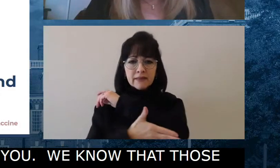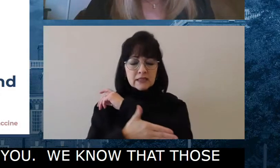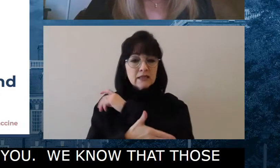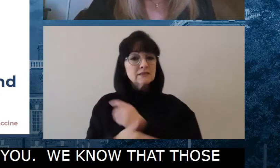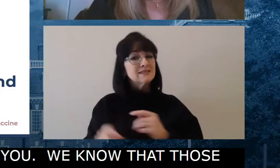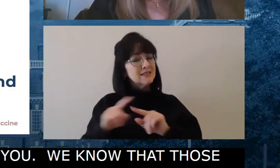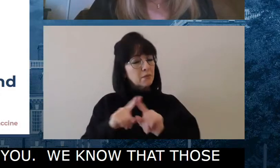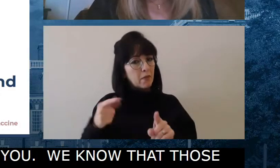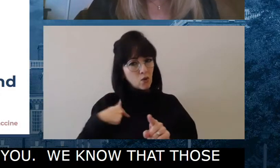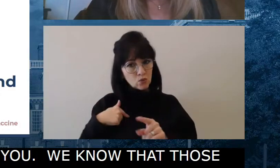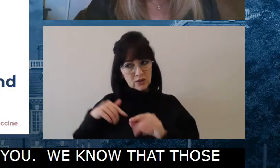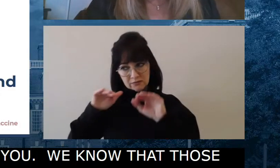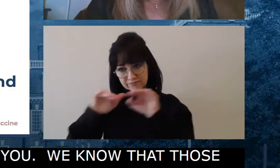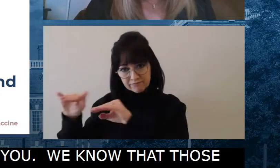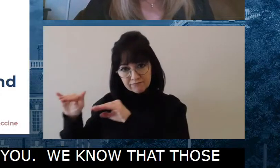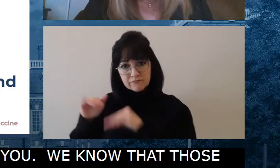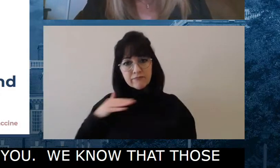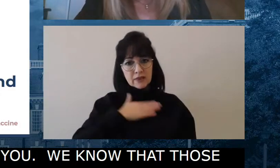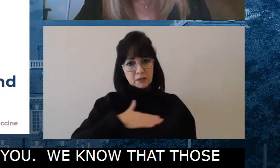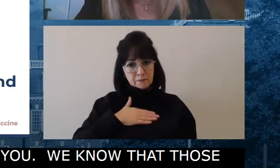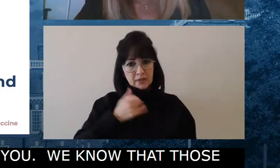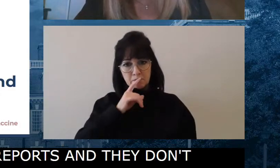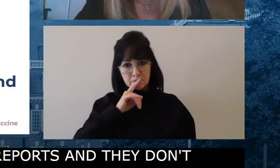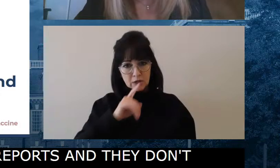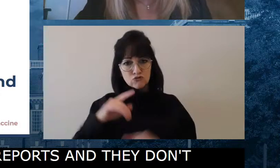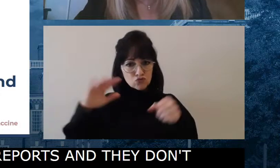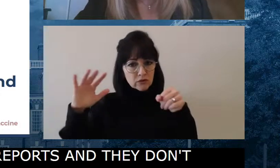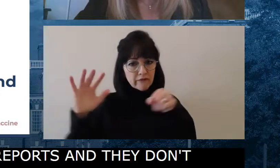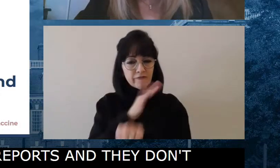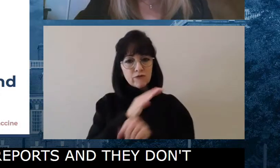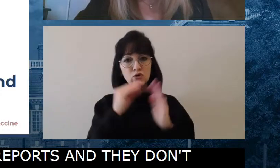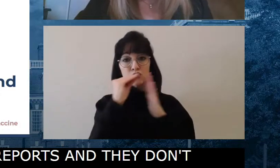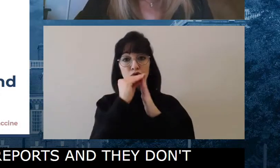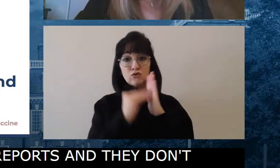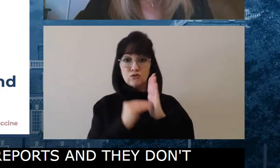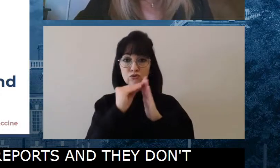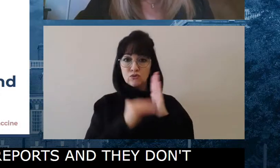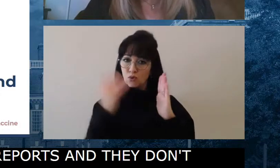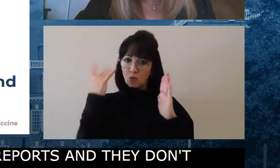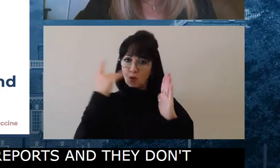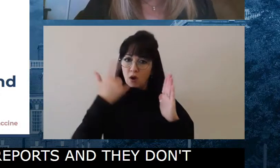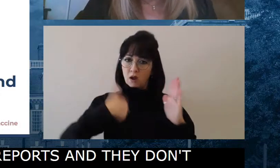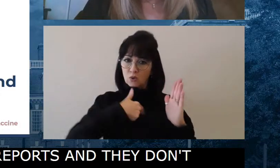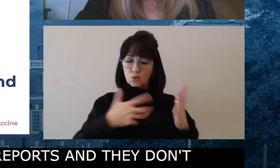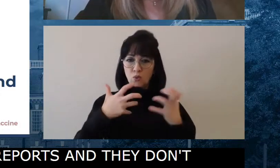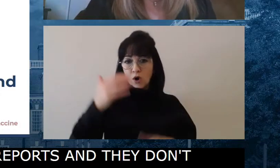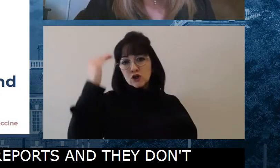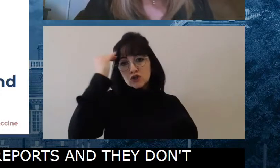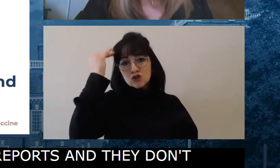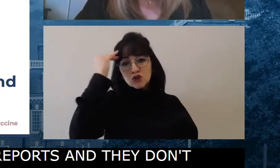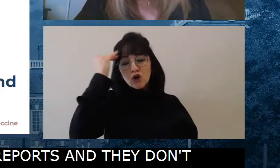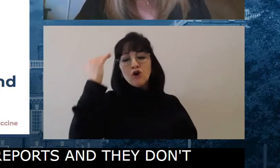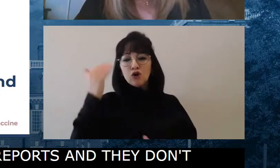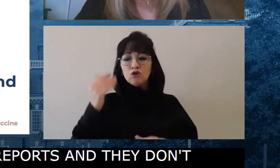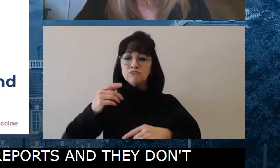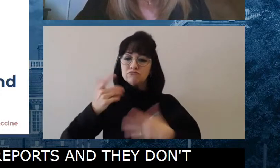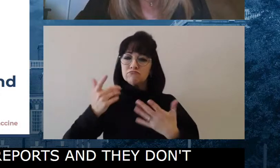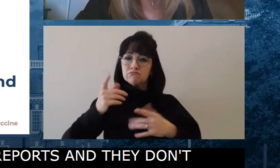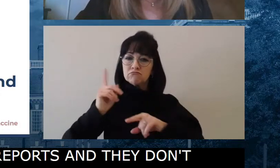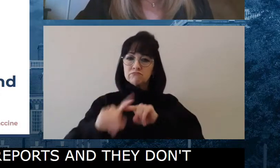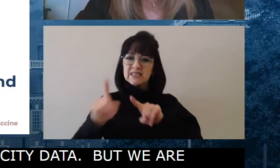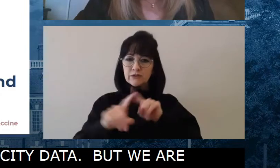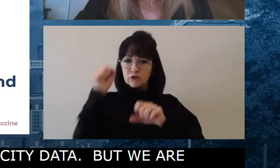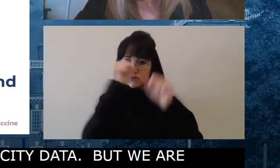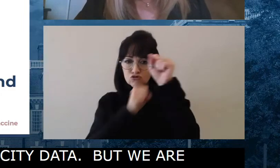complete data that we can through a variety of strategies, because it's